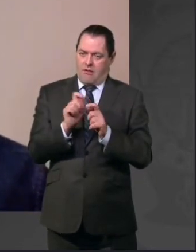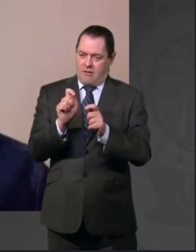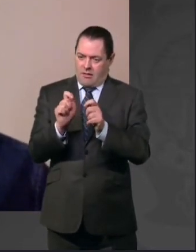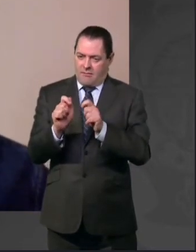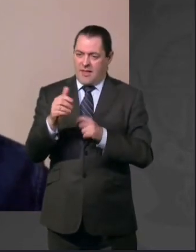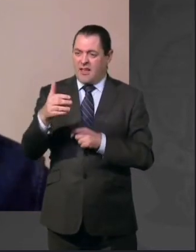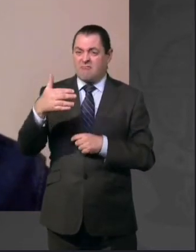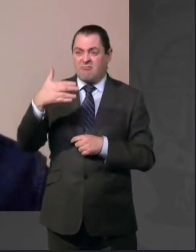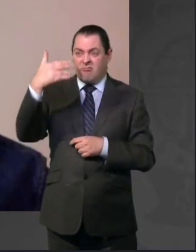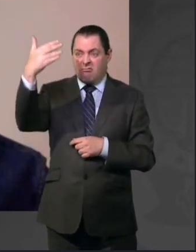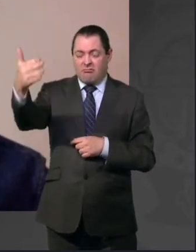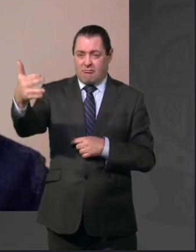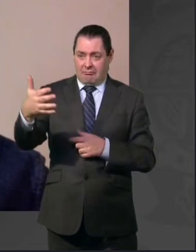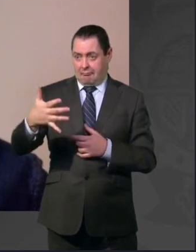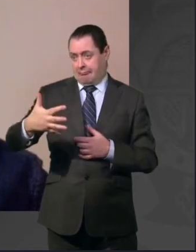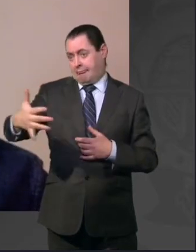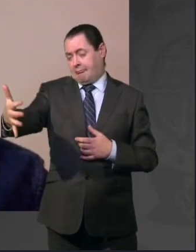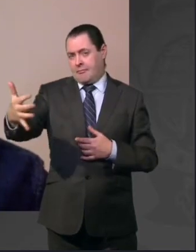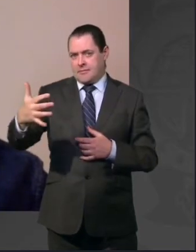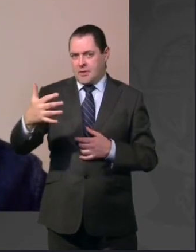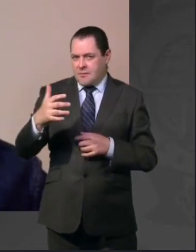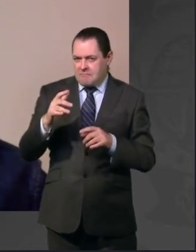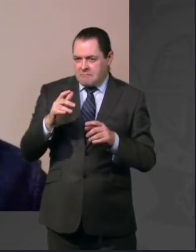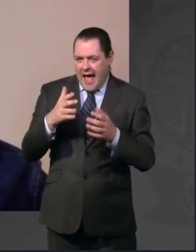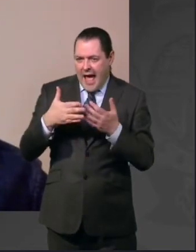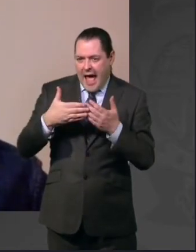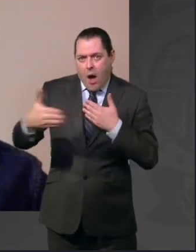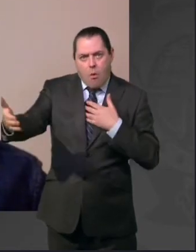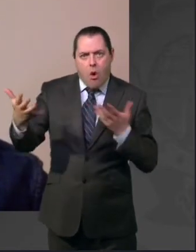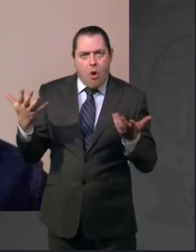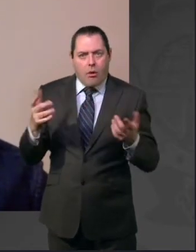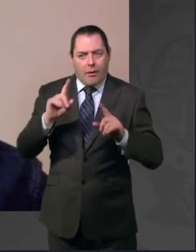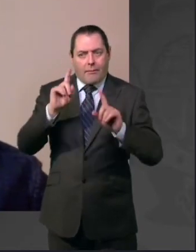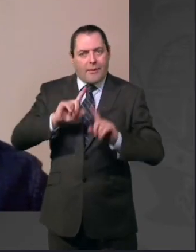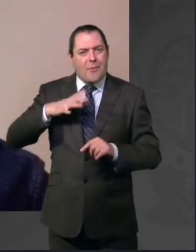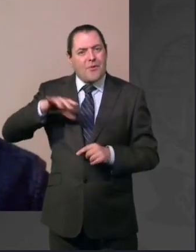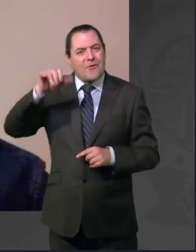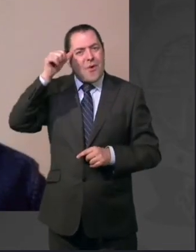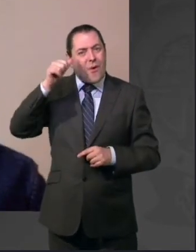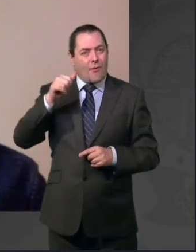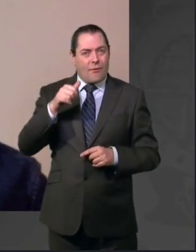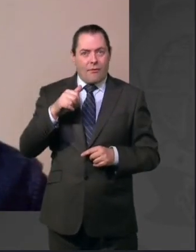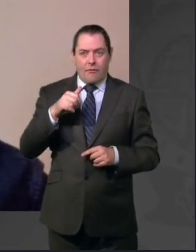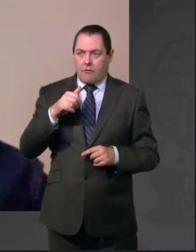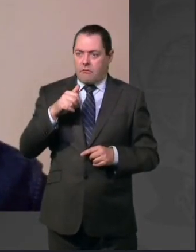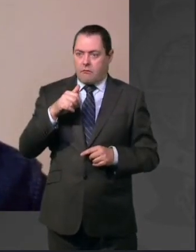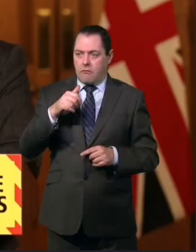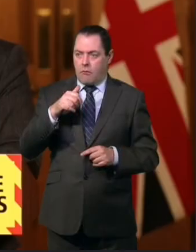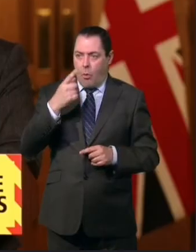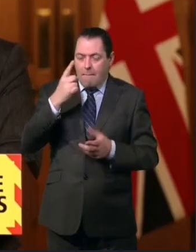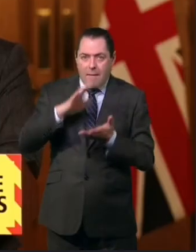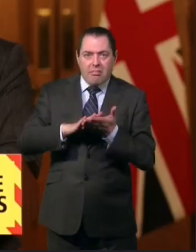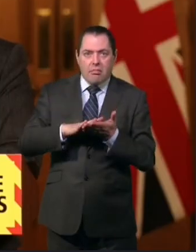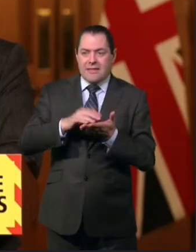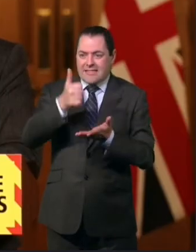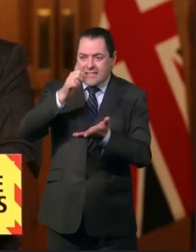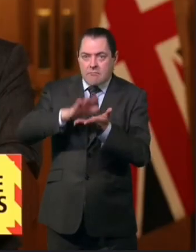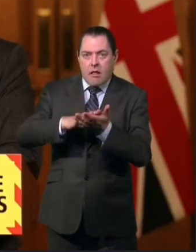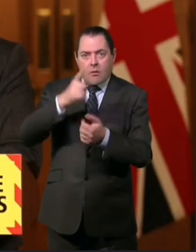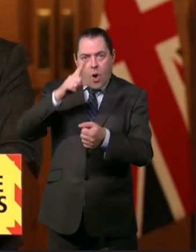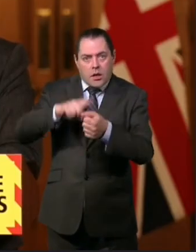do you also agree that we could have mitigation measures in for quite a long time? Well, Peter, I think